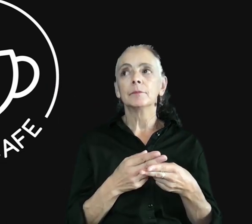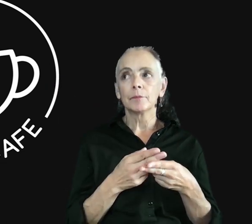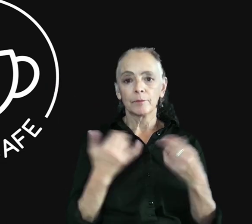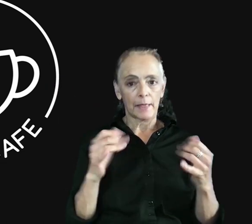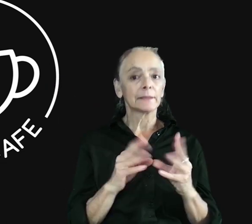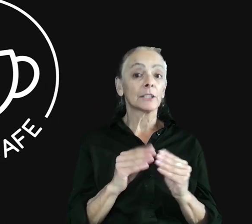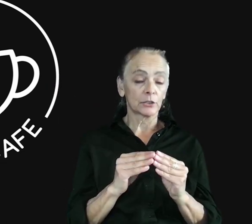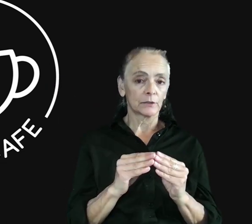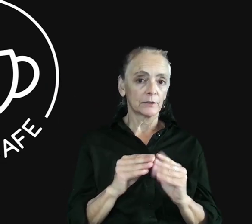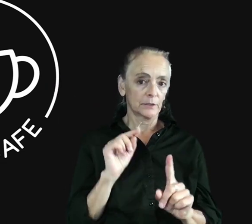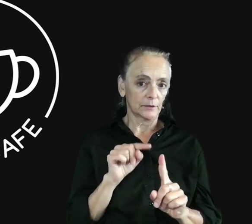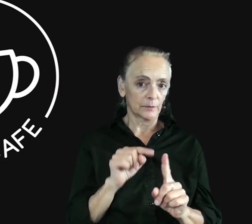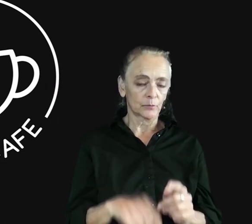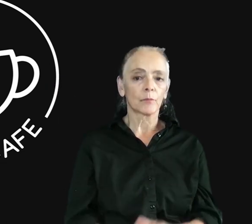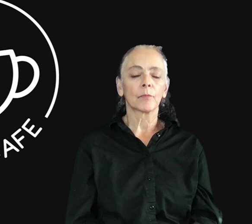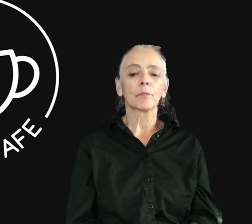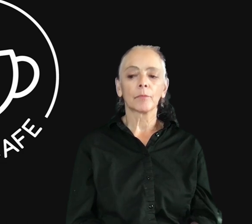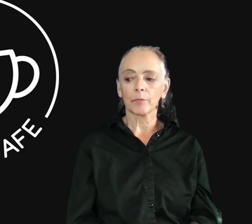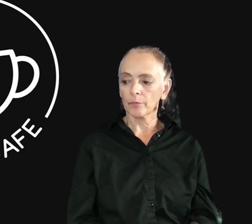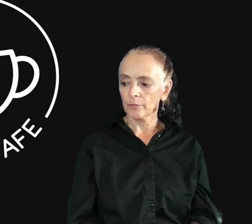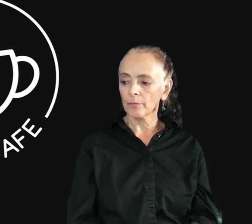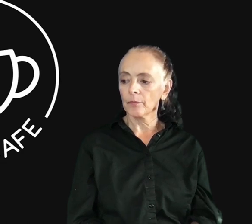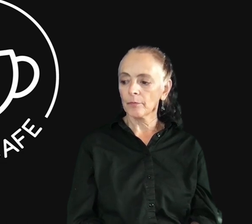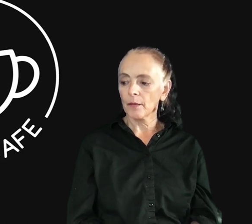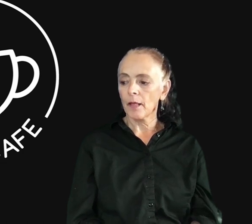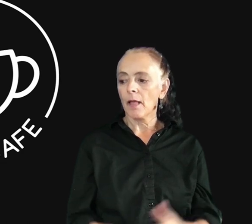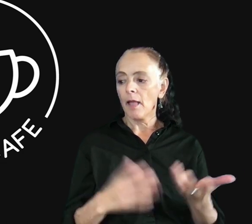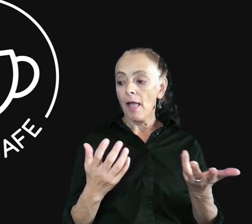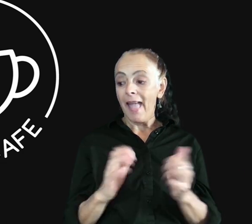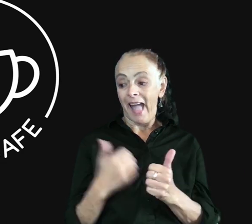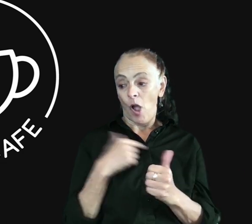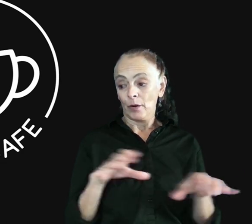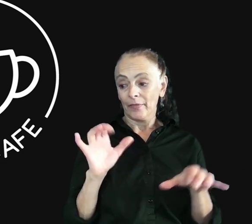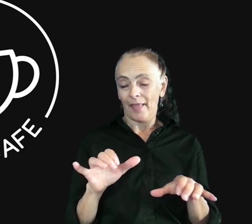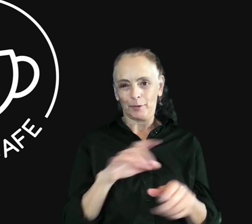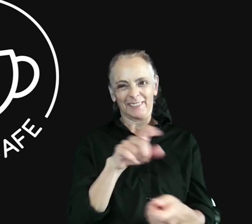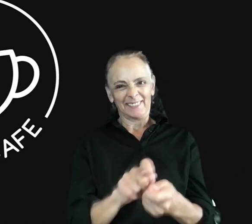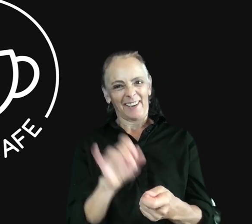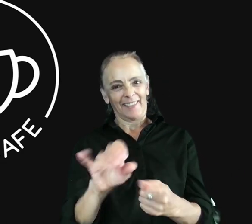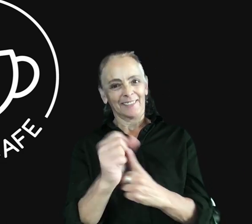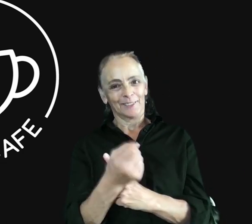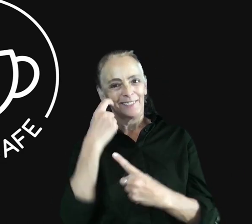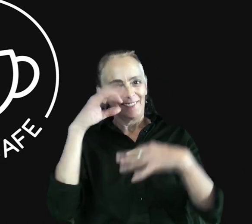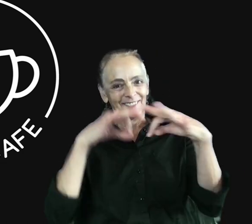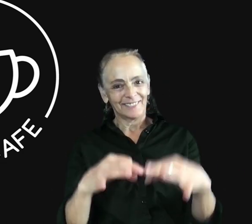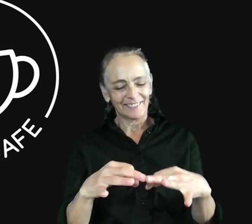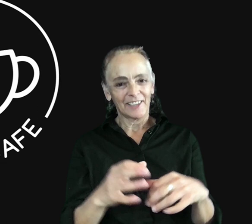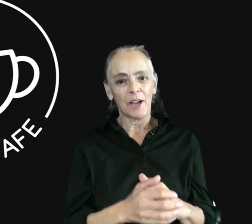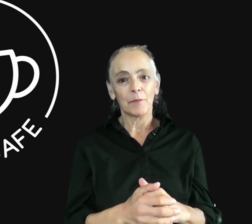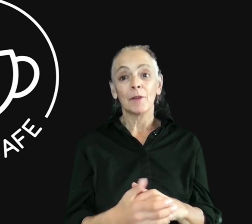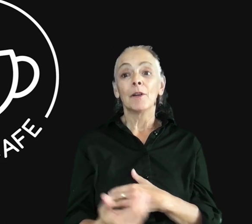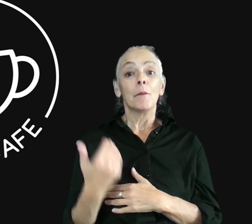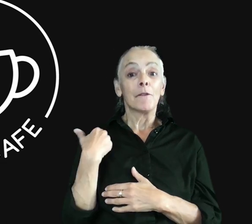sessions and how we managed to do that was exactly the situation you were describing it was just us initially